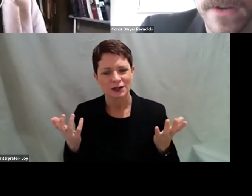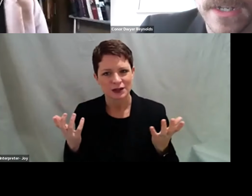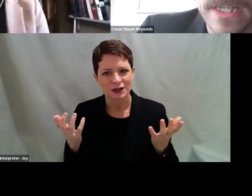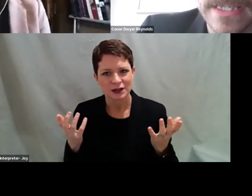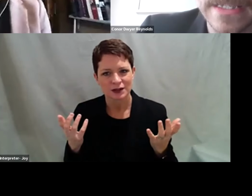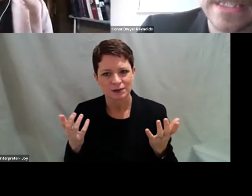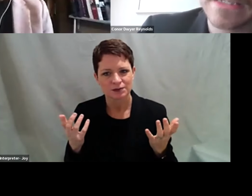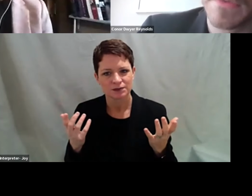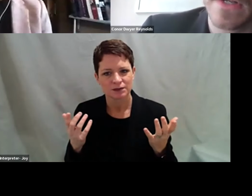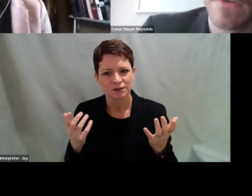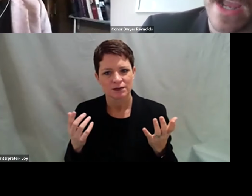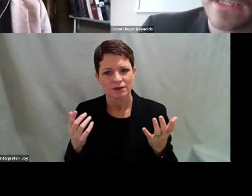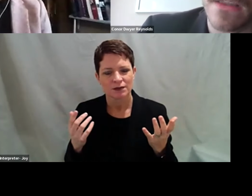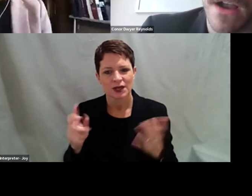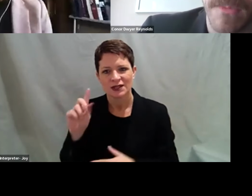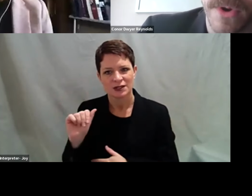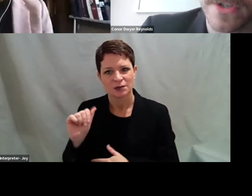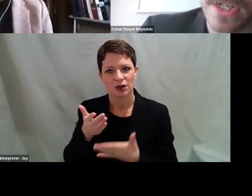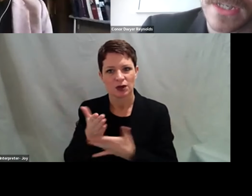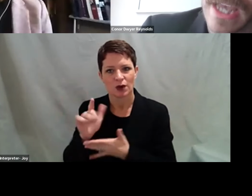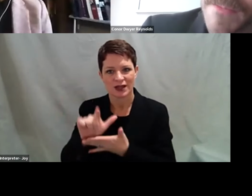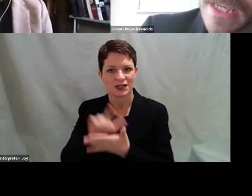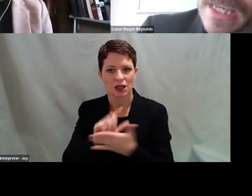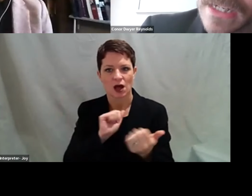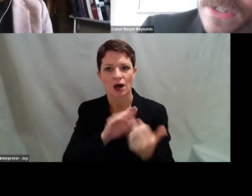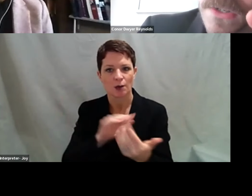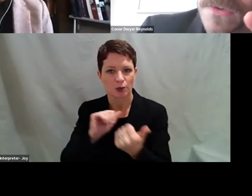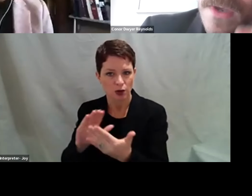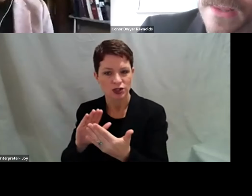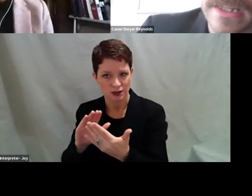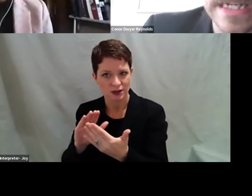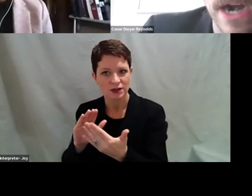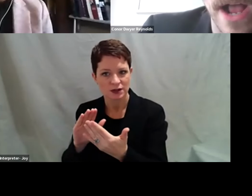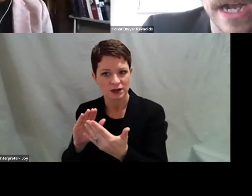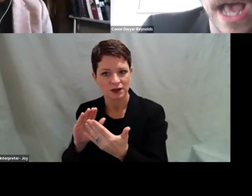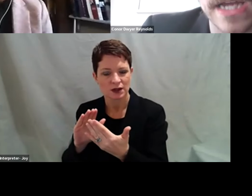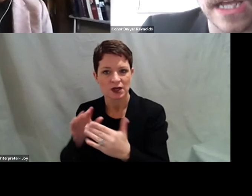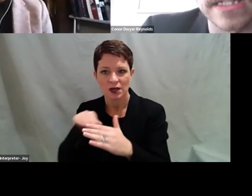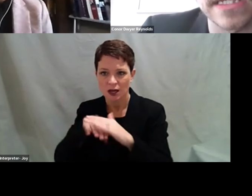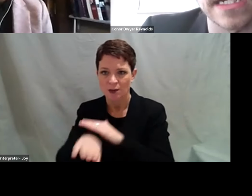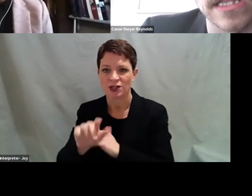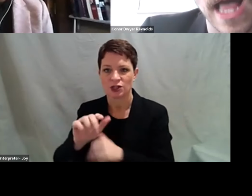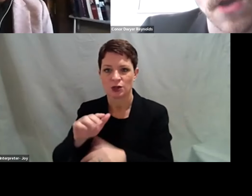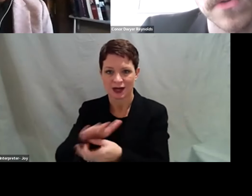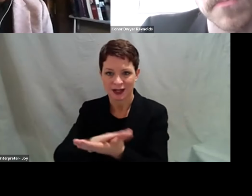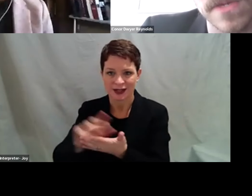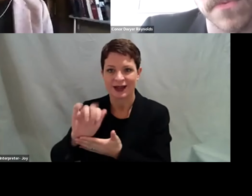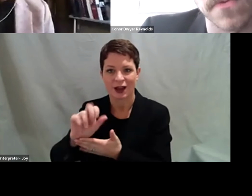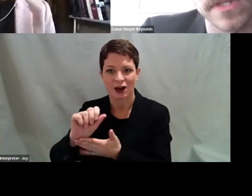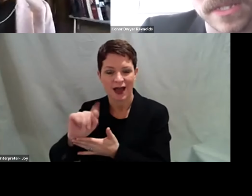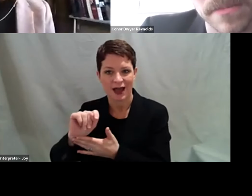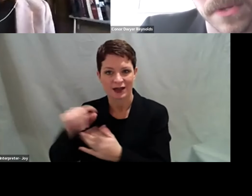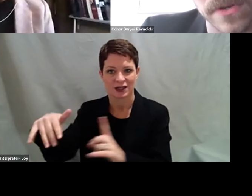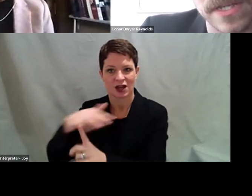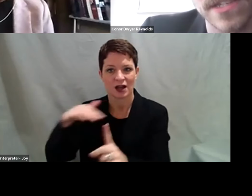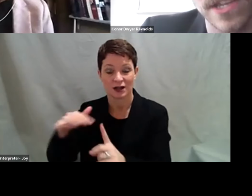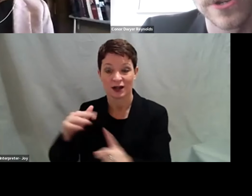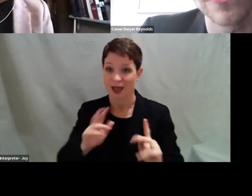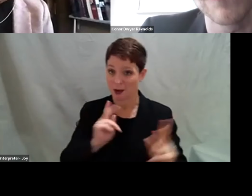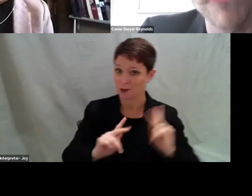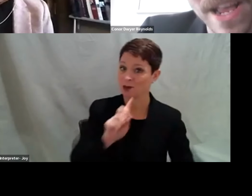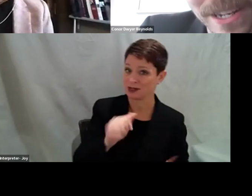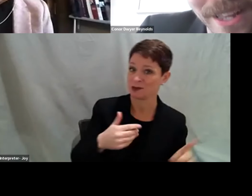of disability rights law approaches coming into the Clean Air Act context and allowing people with